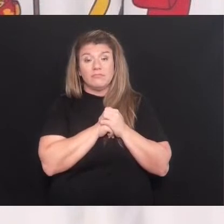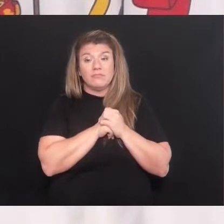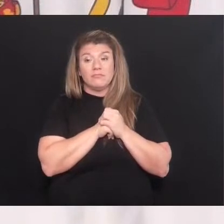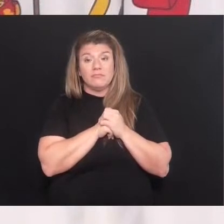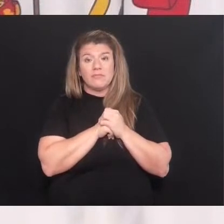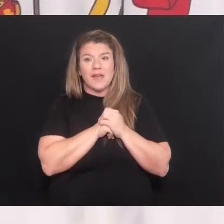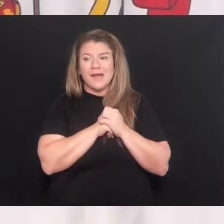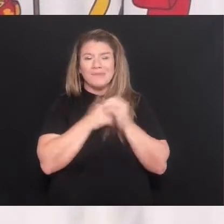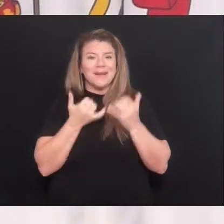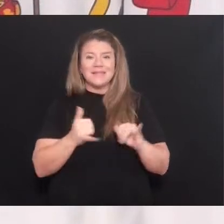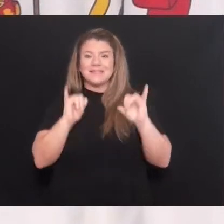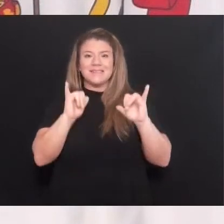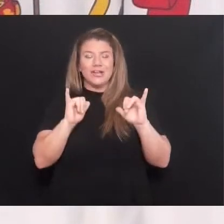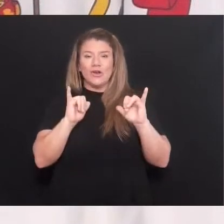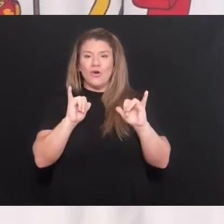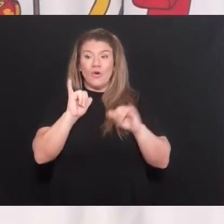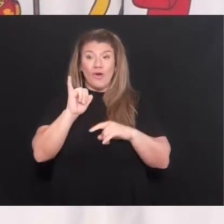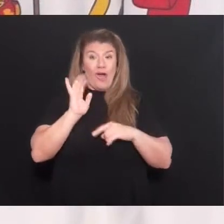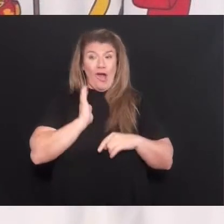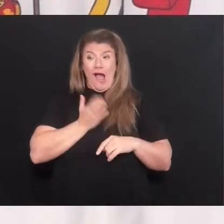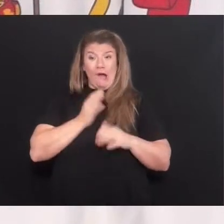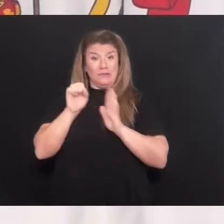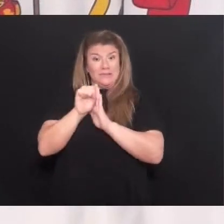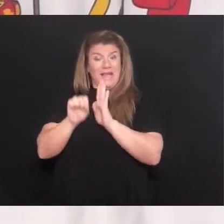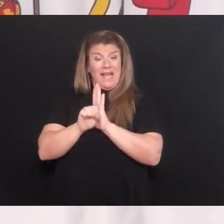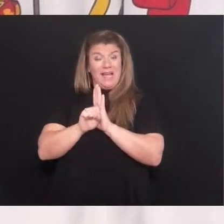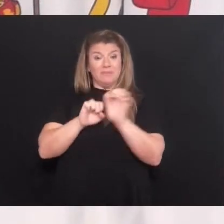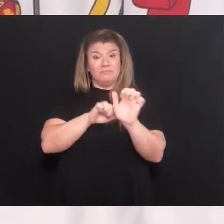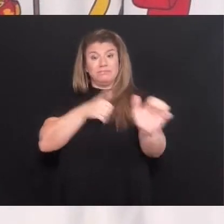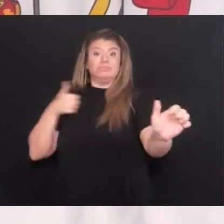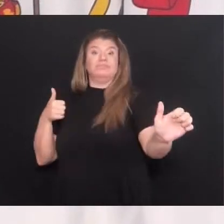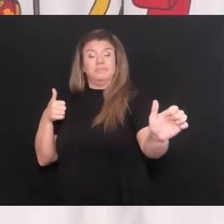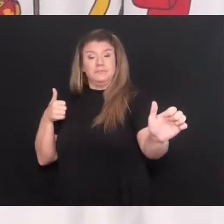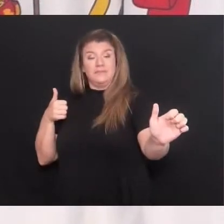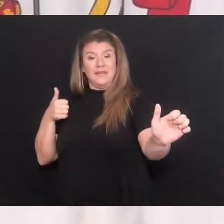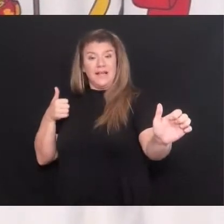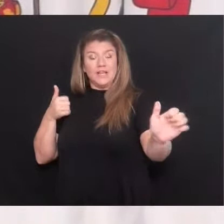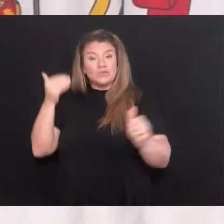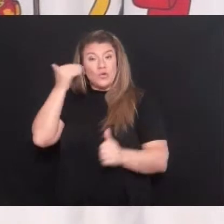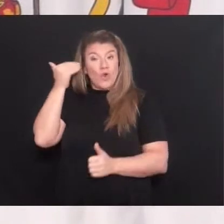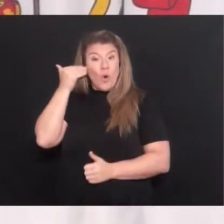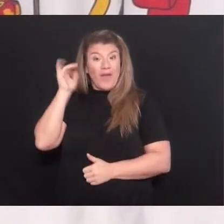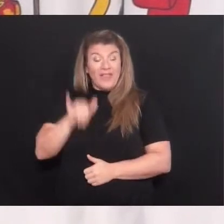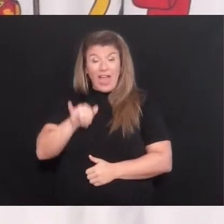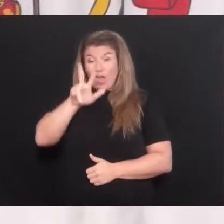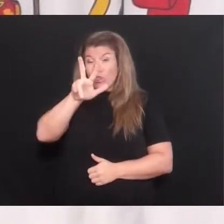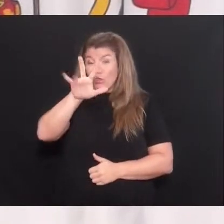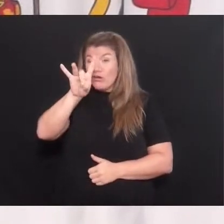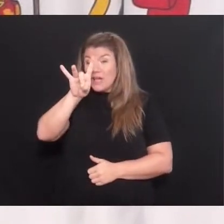still lags behind, and with all of that, 38 more